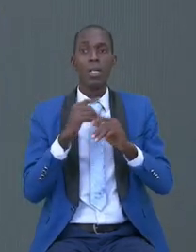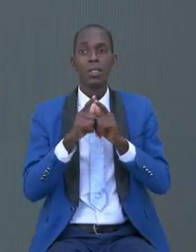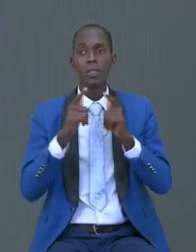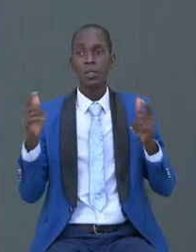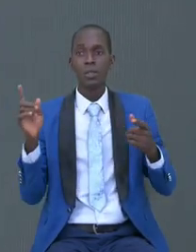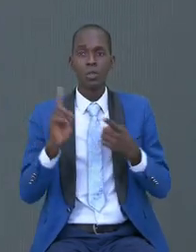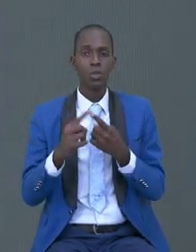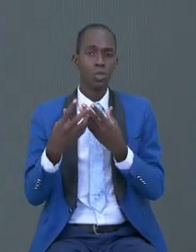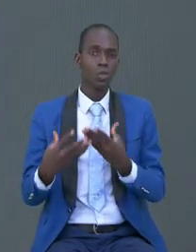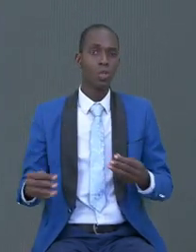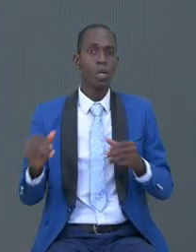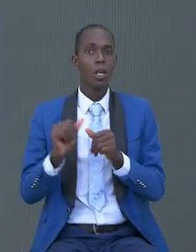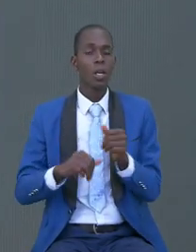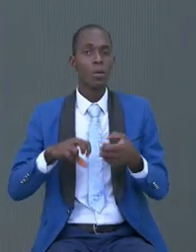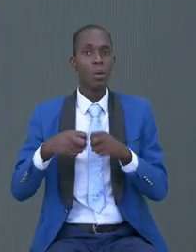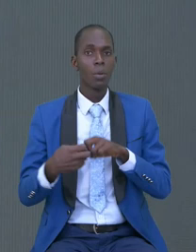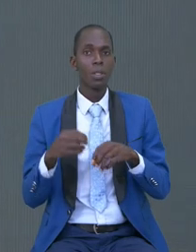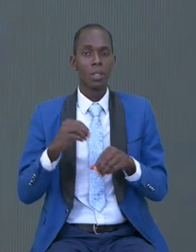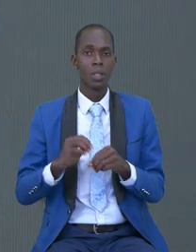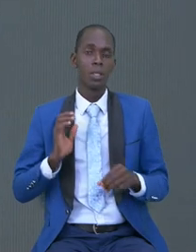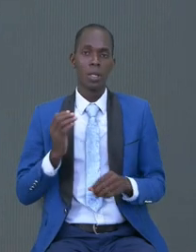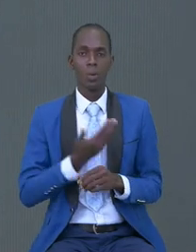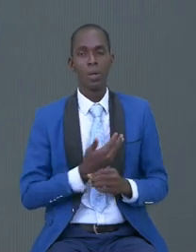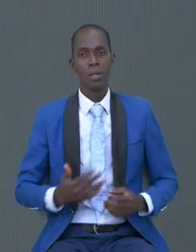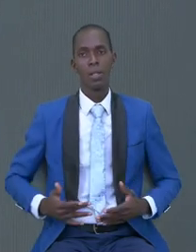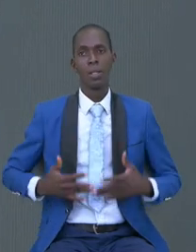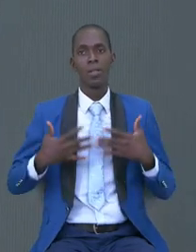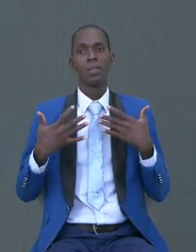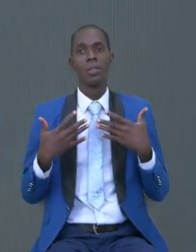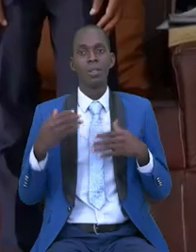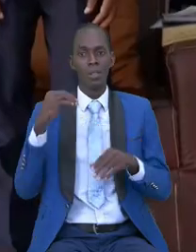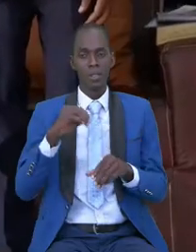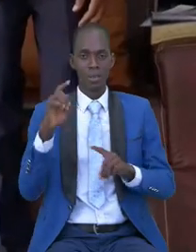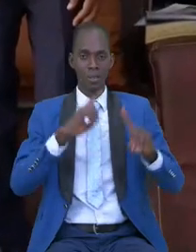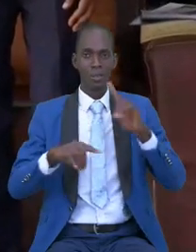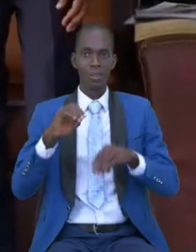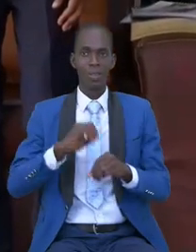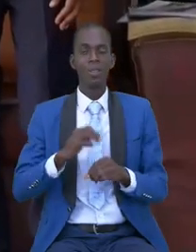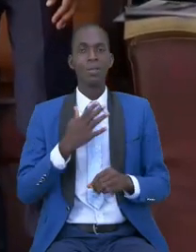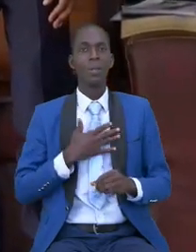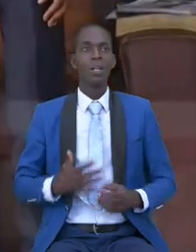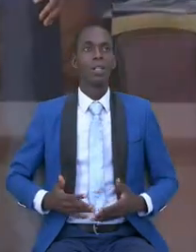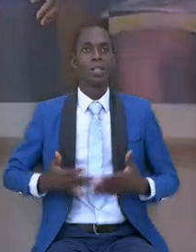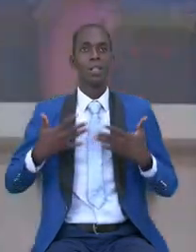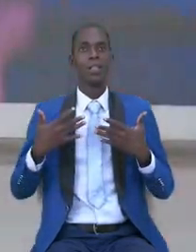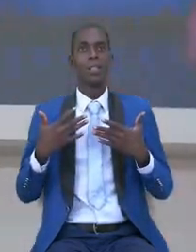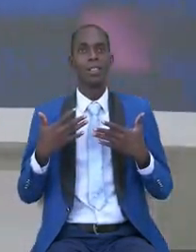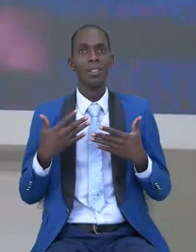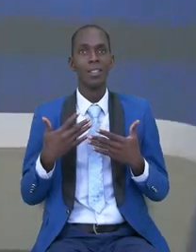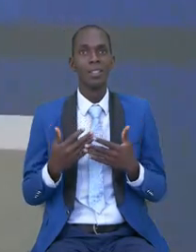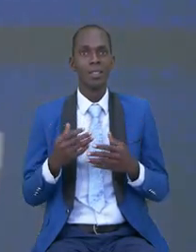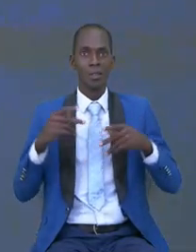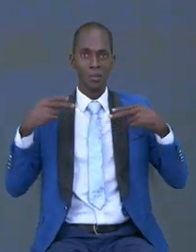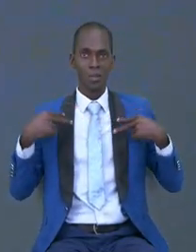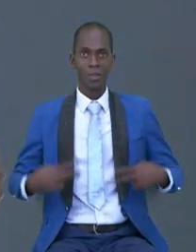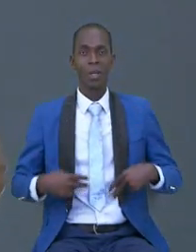every problem in our life. In my life, physical problem, he